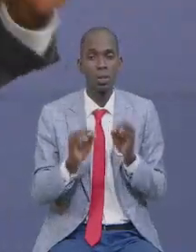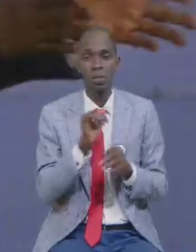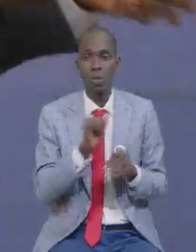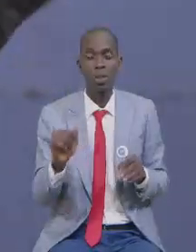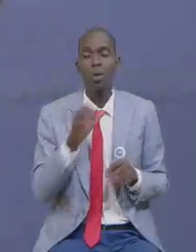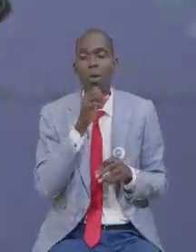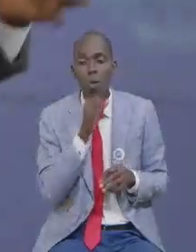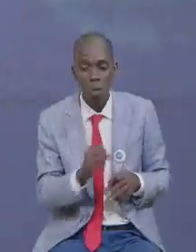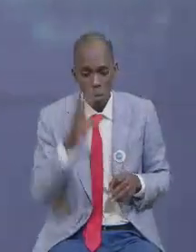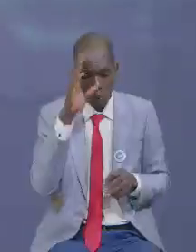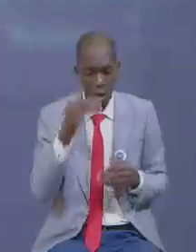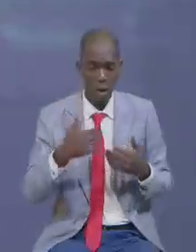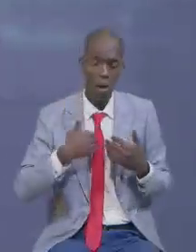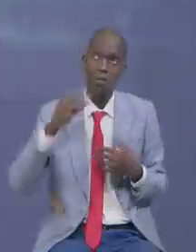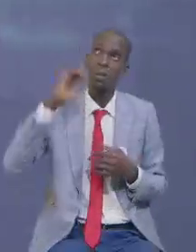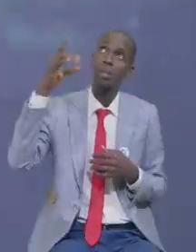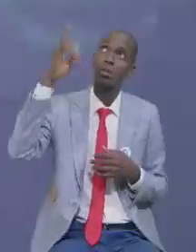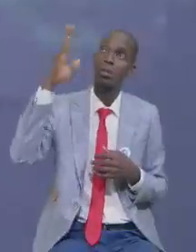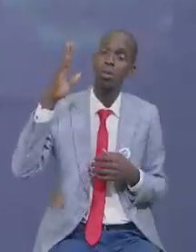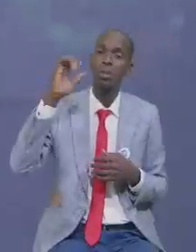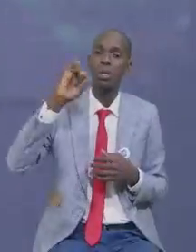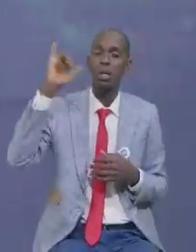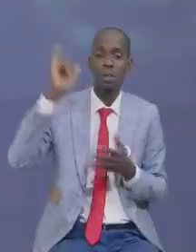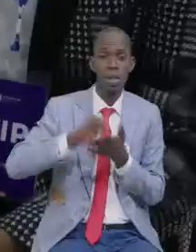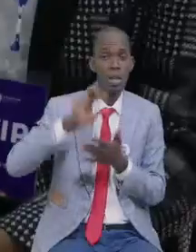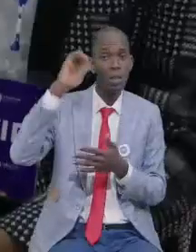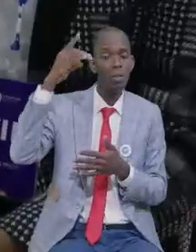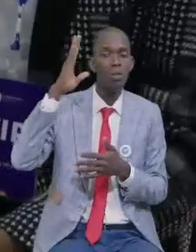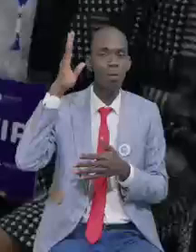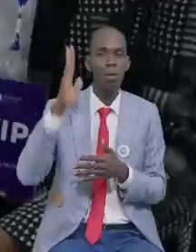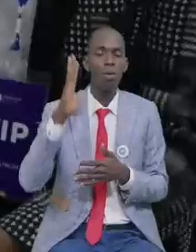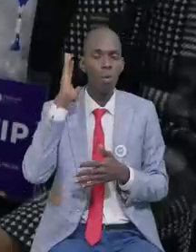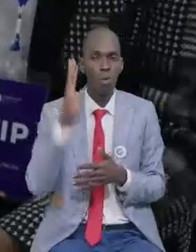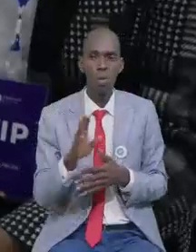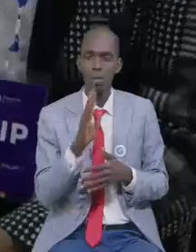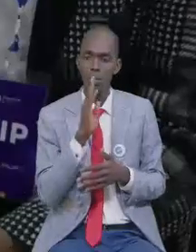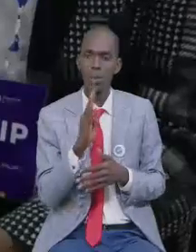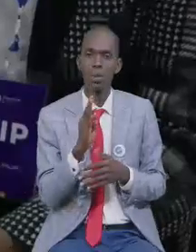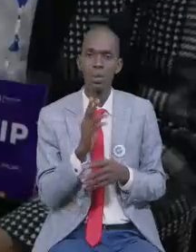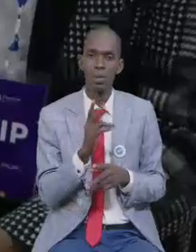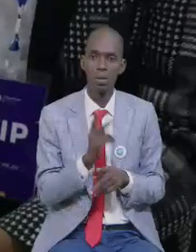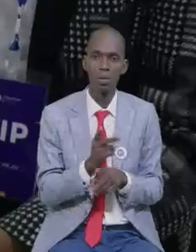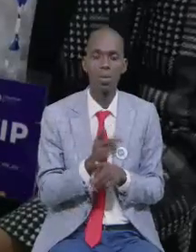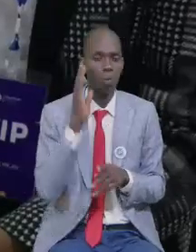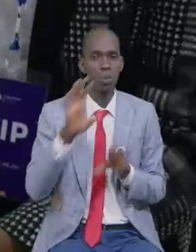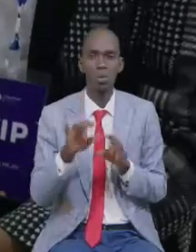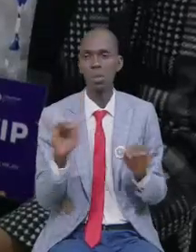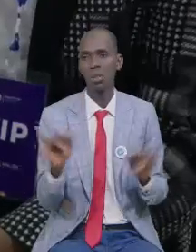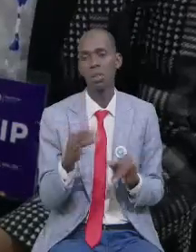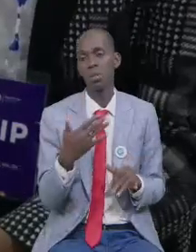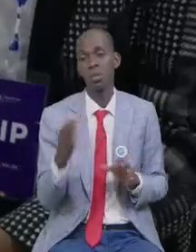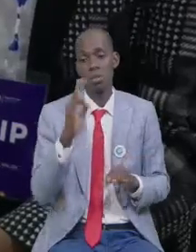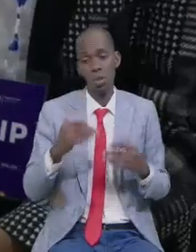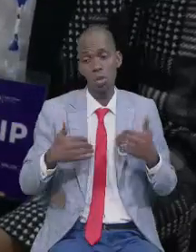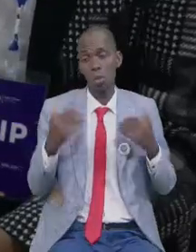that grace will do the same thing. If an older woman has the grace of God, that grace will do the same thing. And it will do the